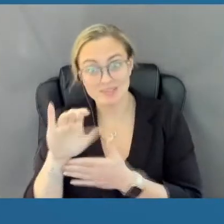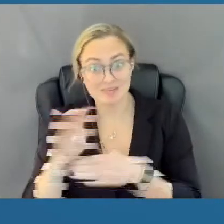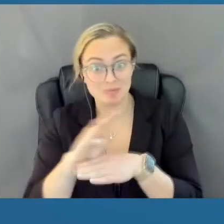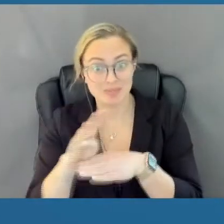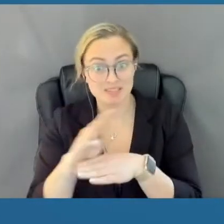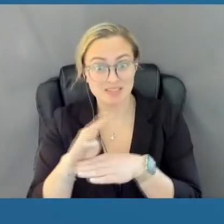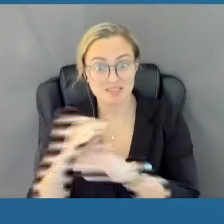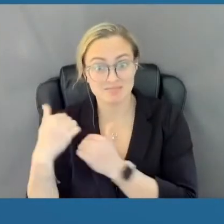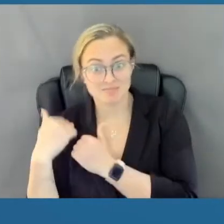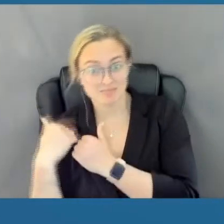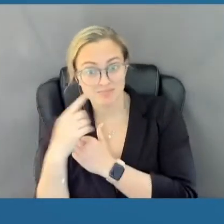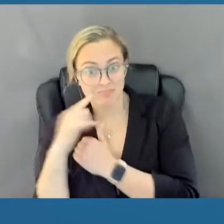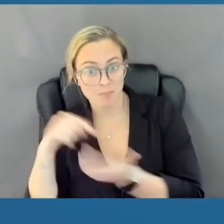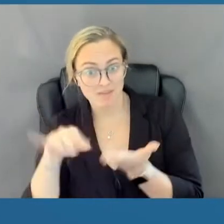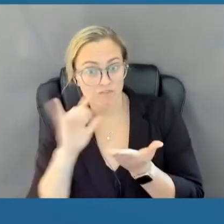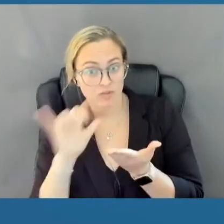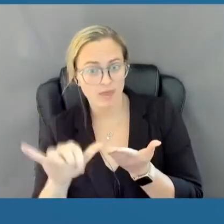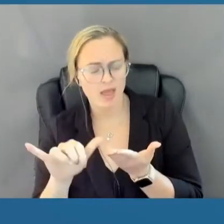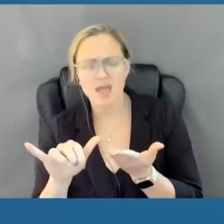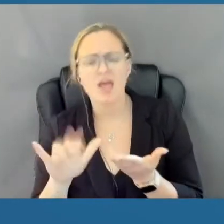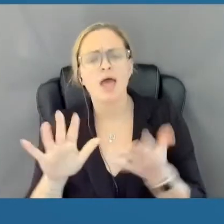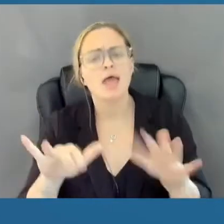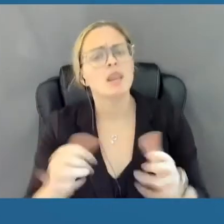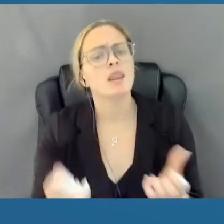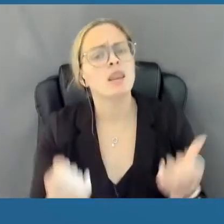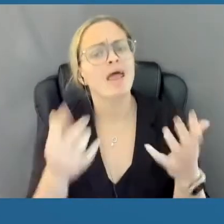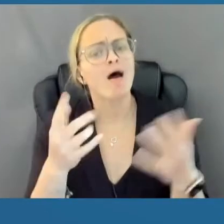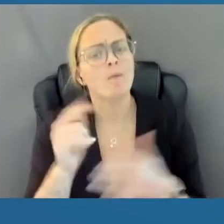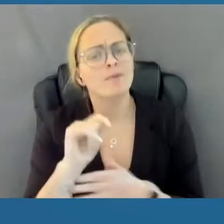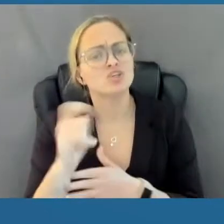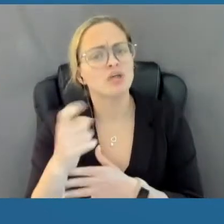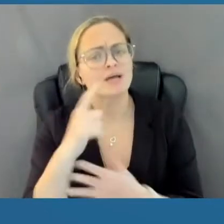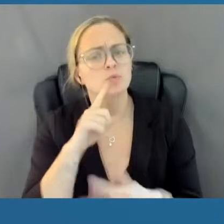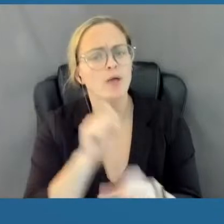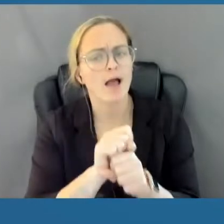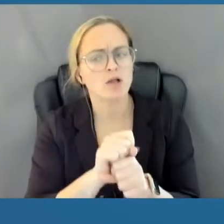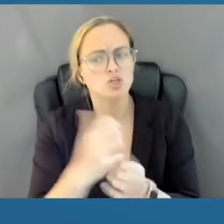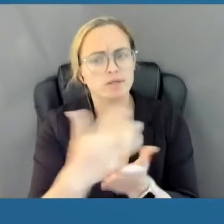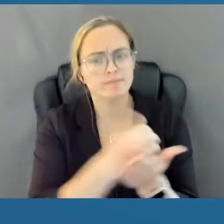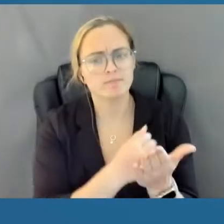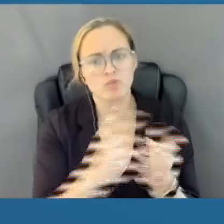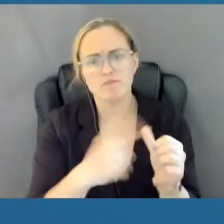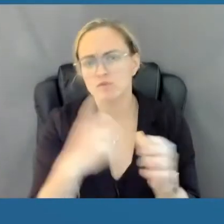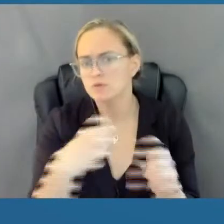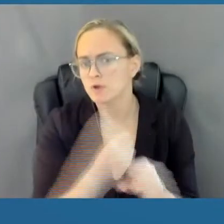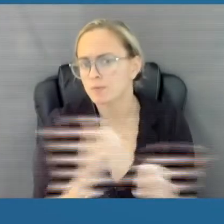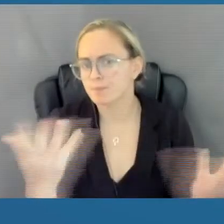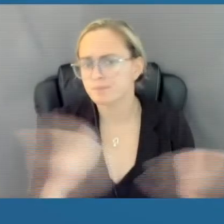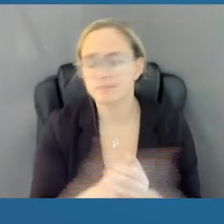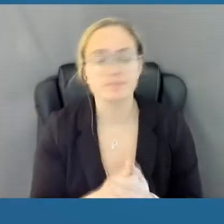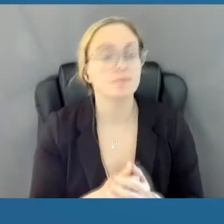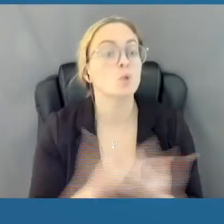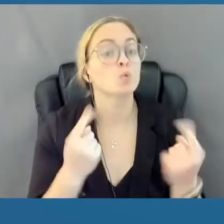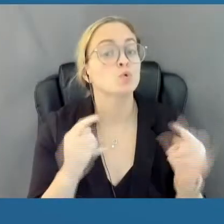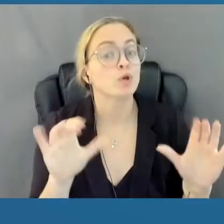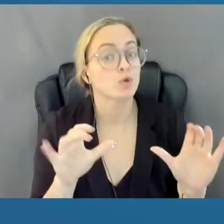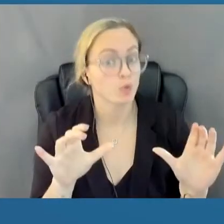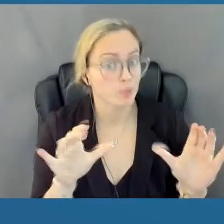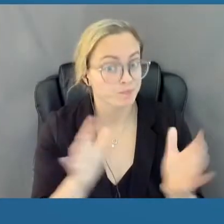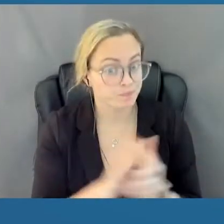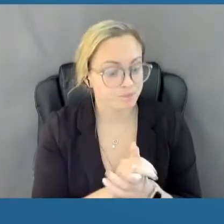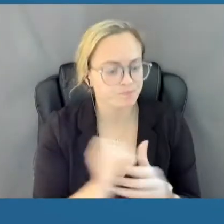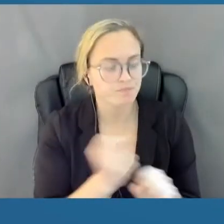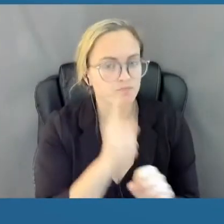be paying for this. And how much taxes will it actually generate within the first year? You know, what we're trying to do is make sure that the whole region,